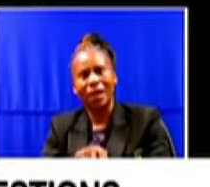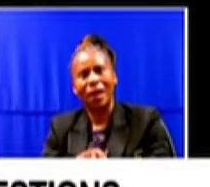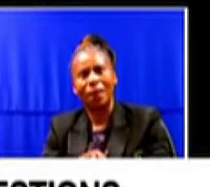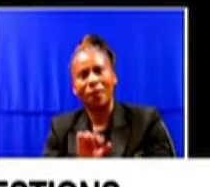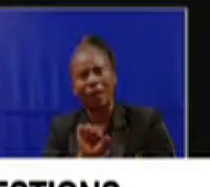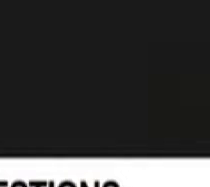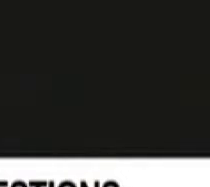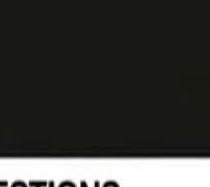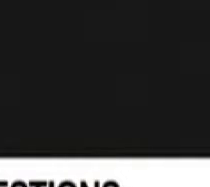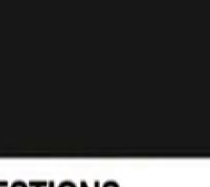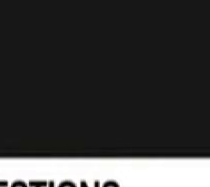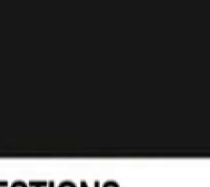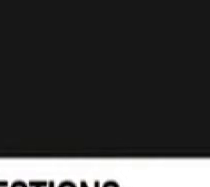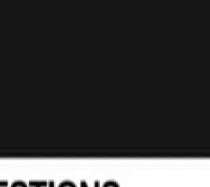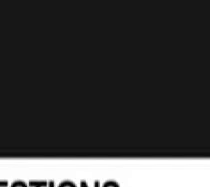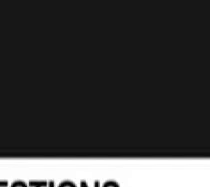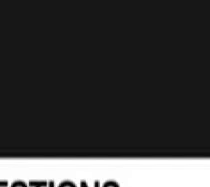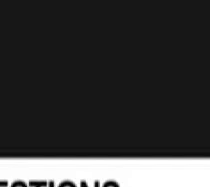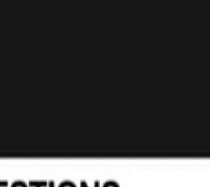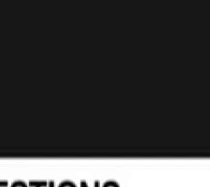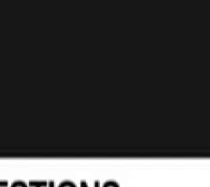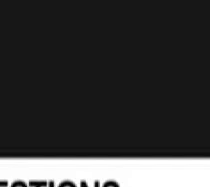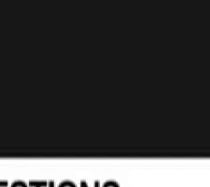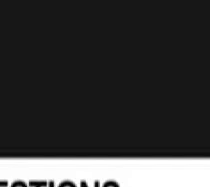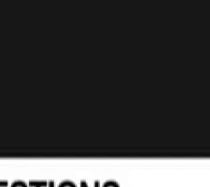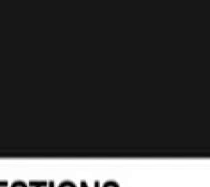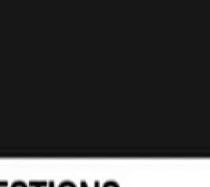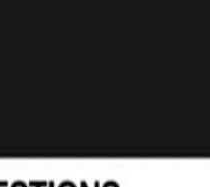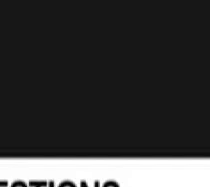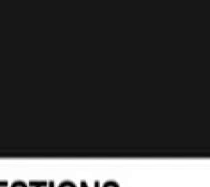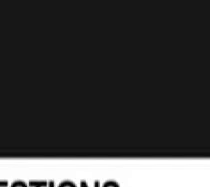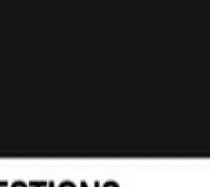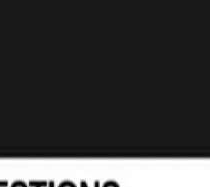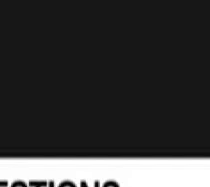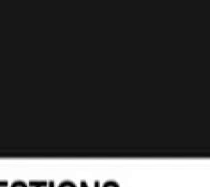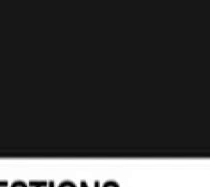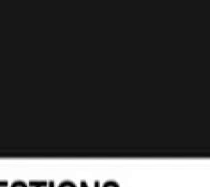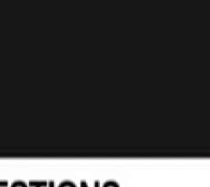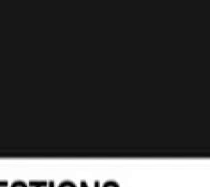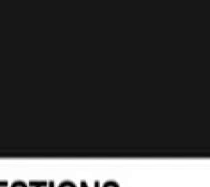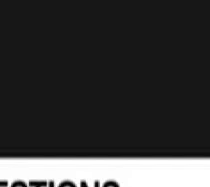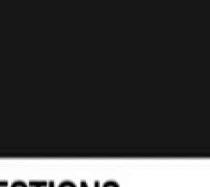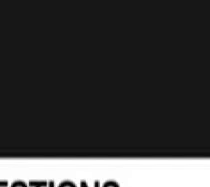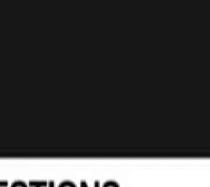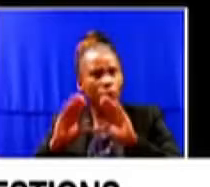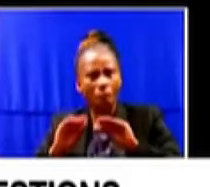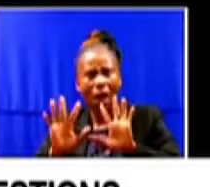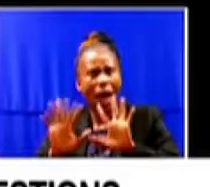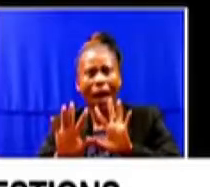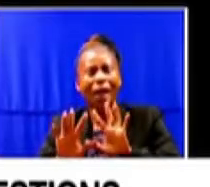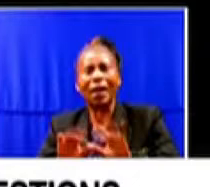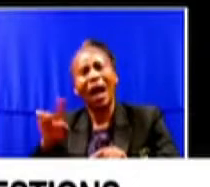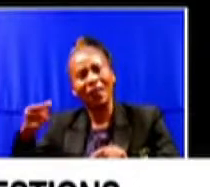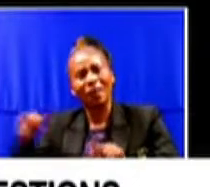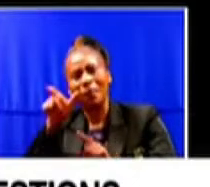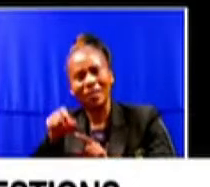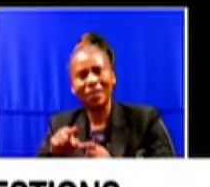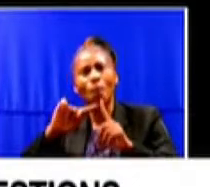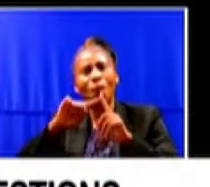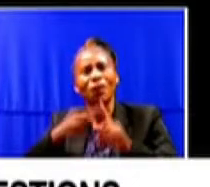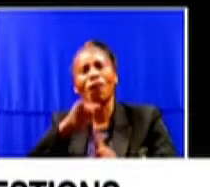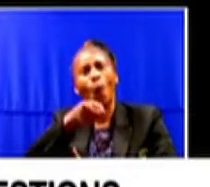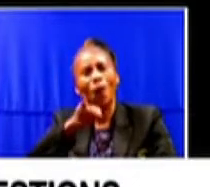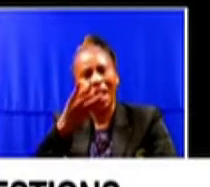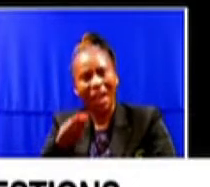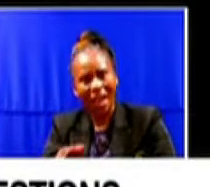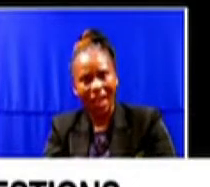you will speak. It's not true. You stopped me because someone called point of order. Yes, and will not take